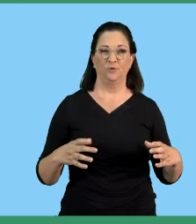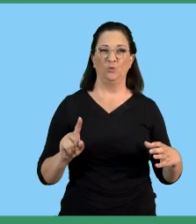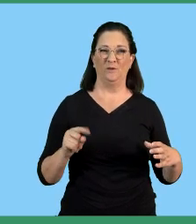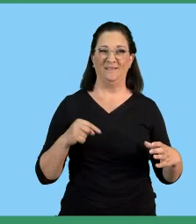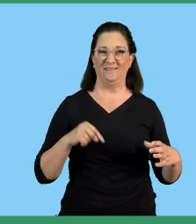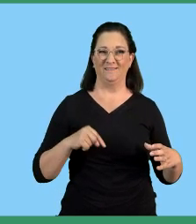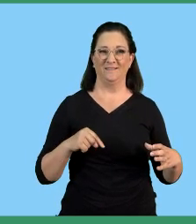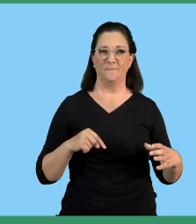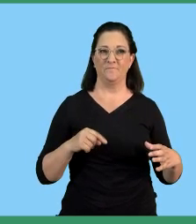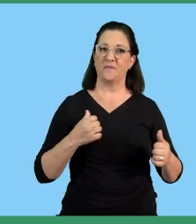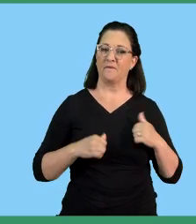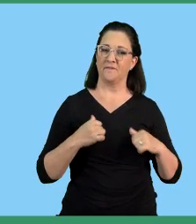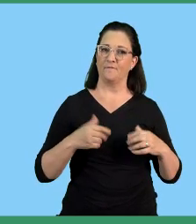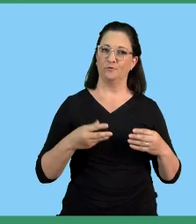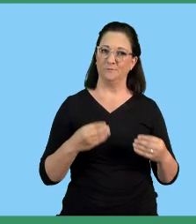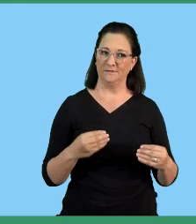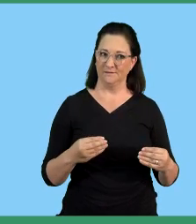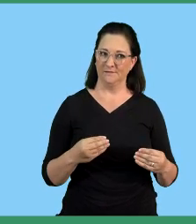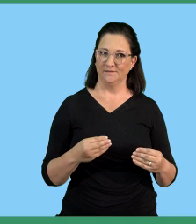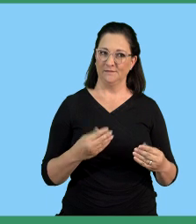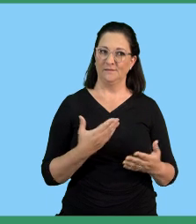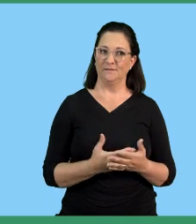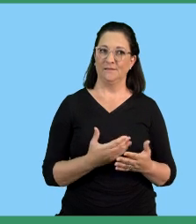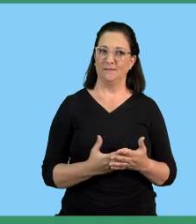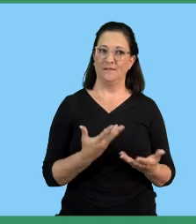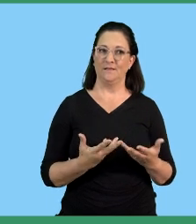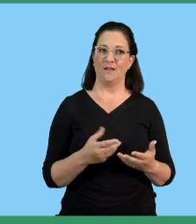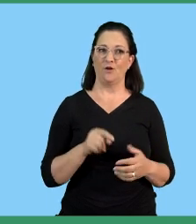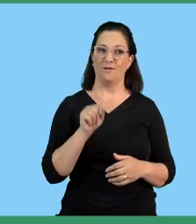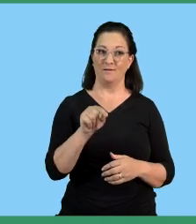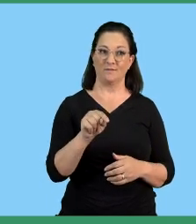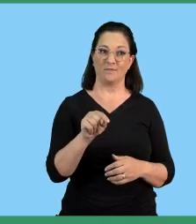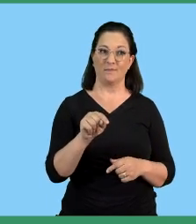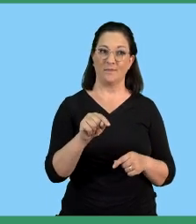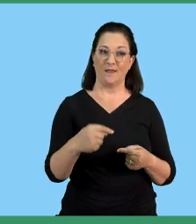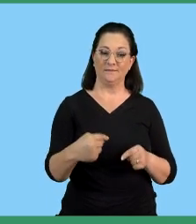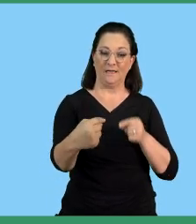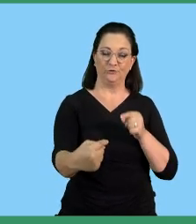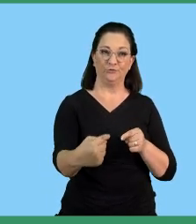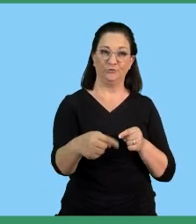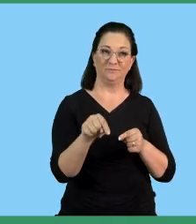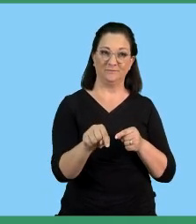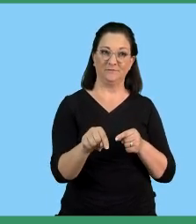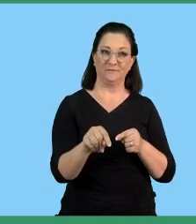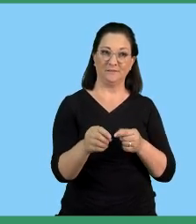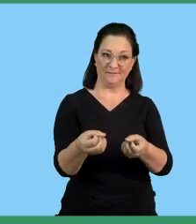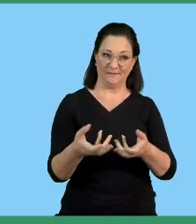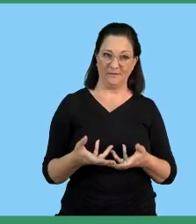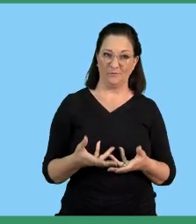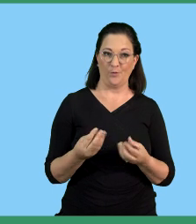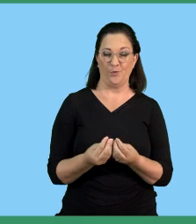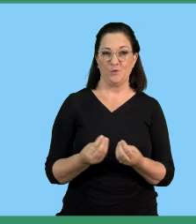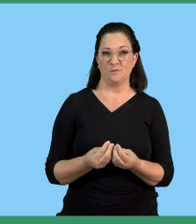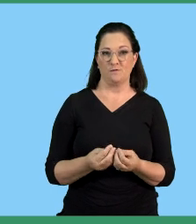business activities to gain control over the direct distribution. Don't forget, direct distribution of